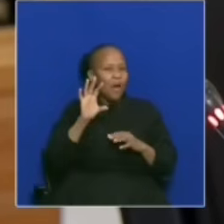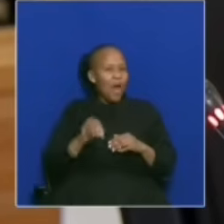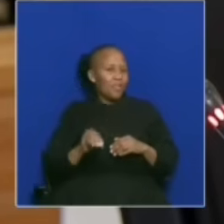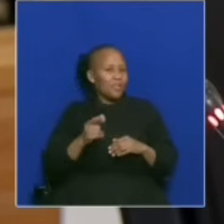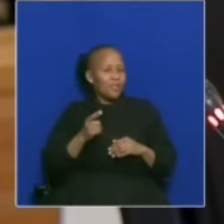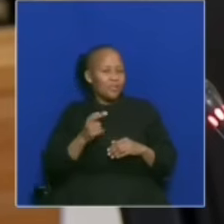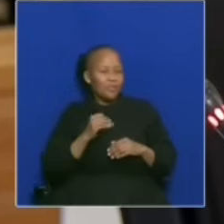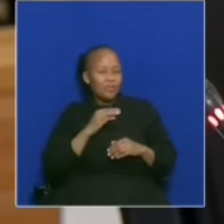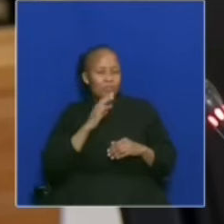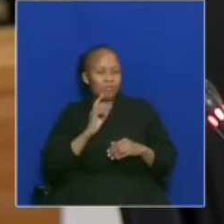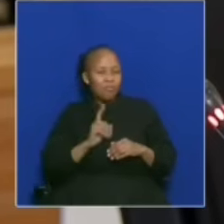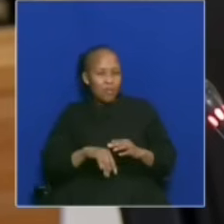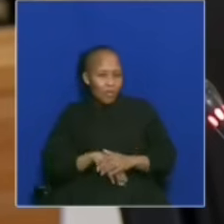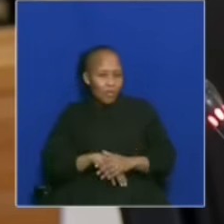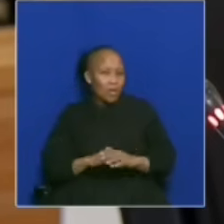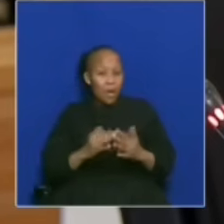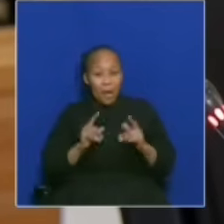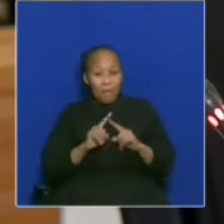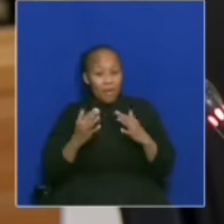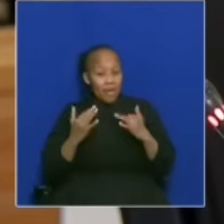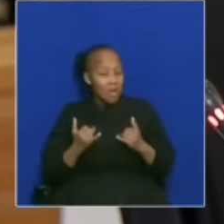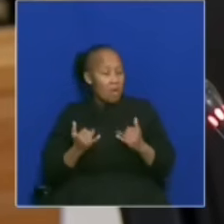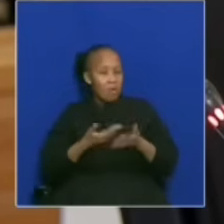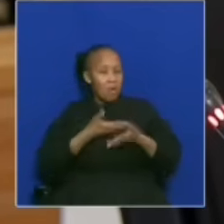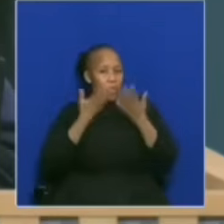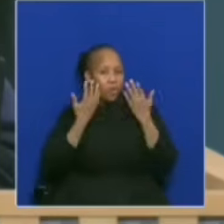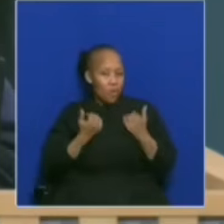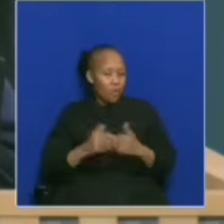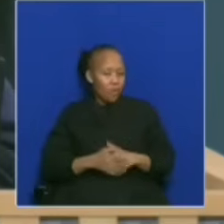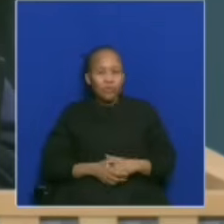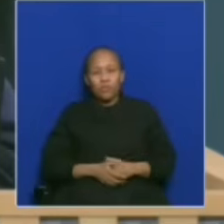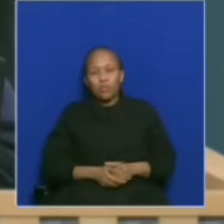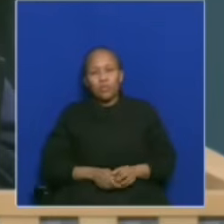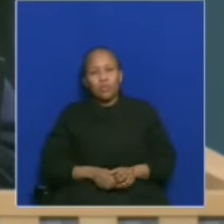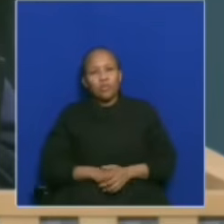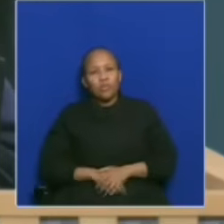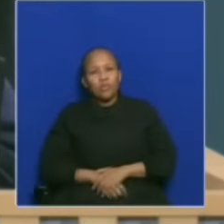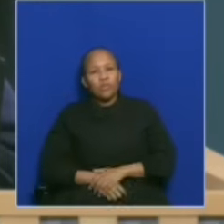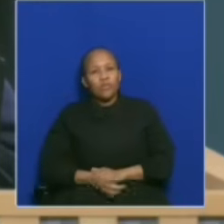We don't know what it is. But